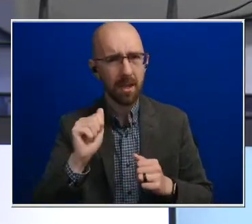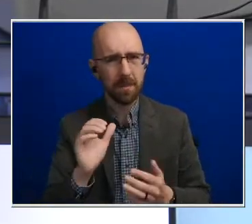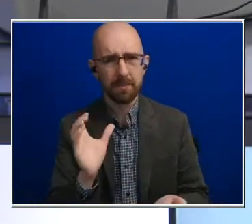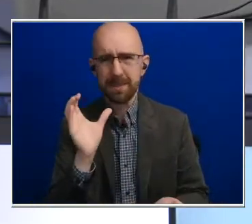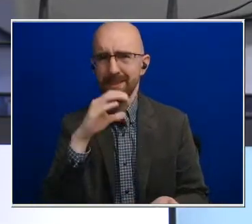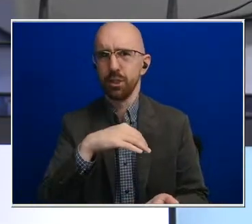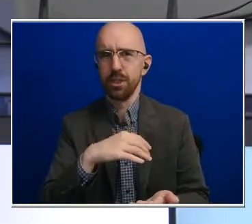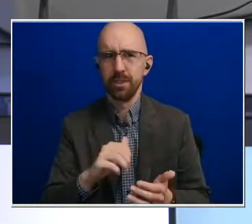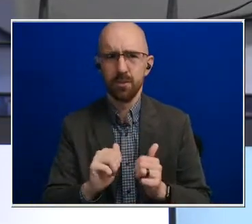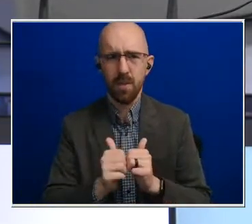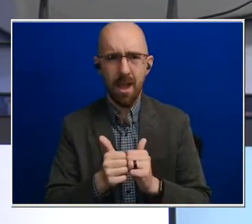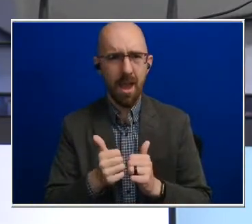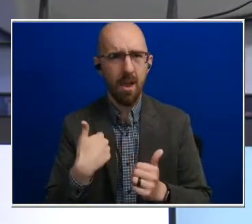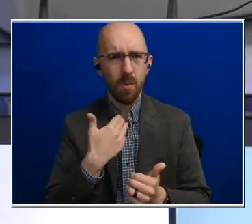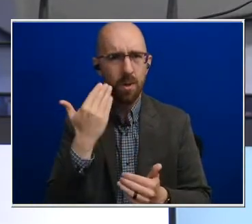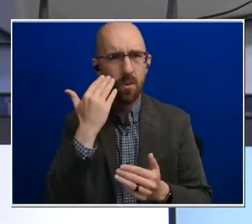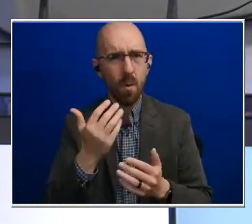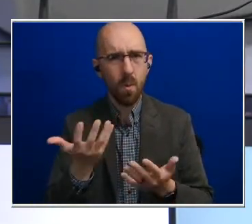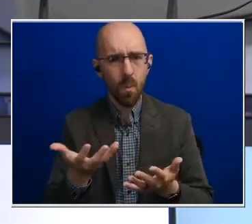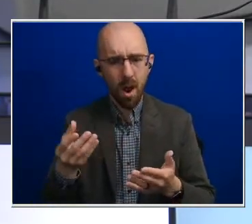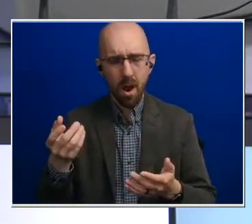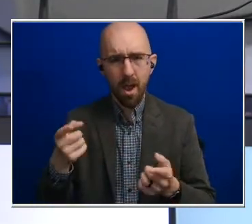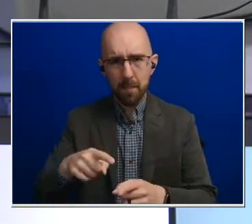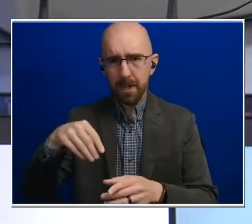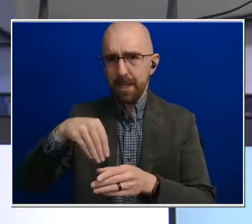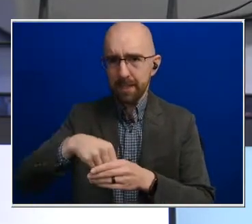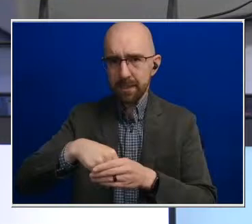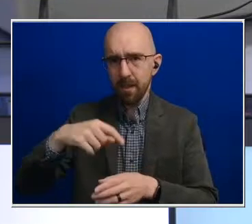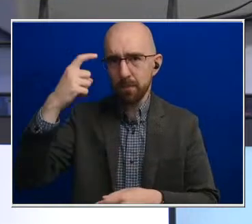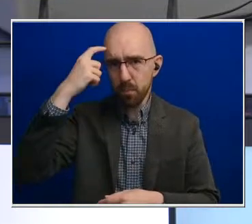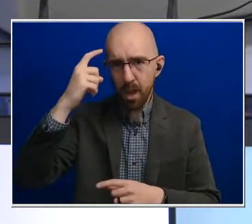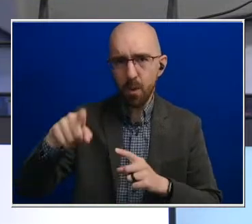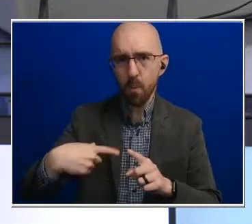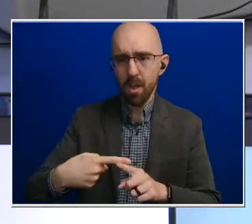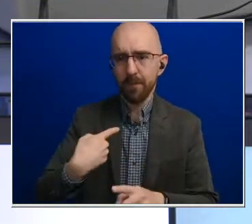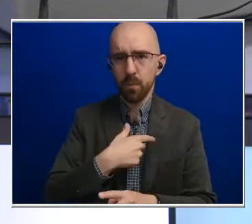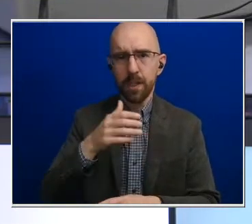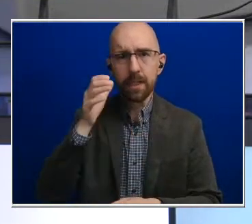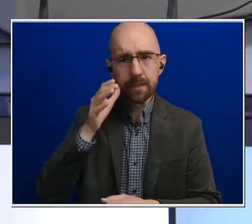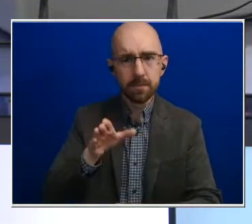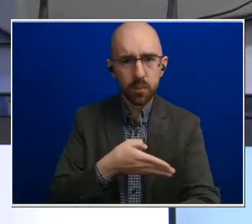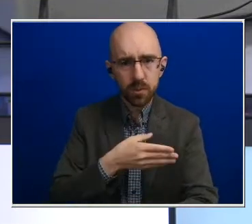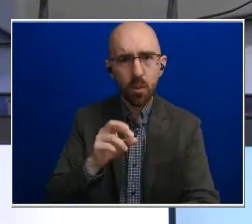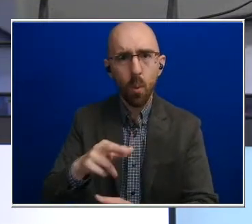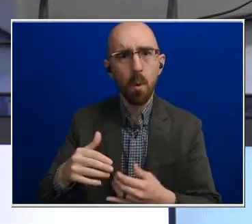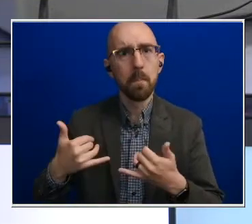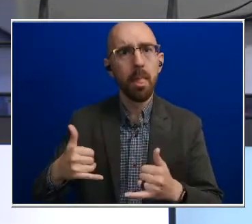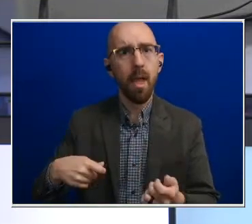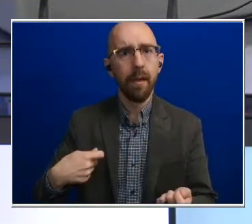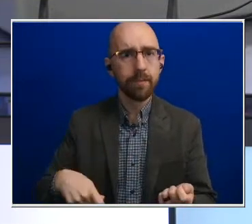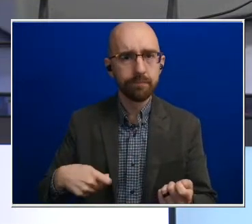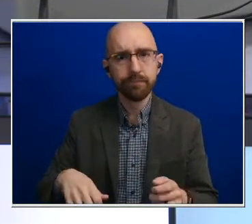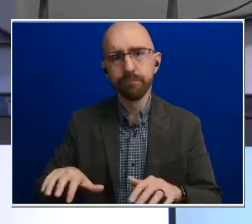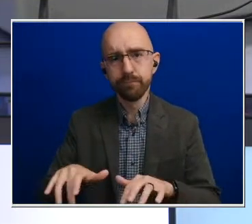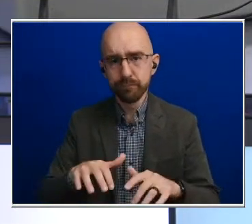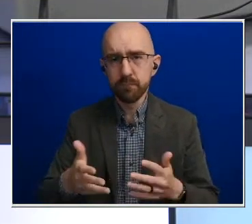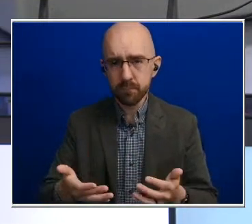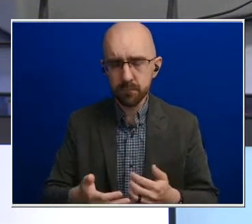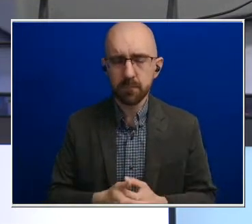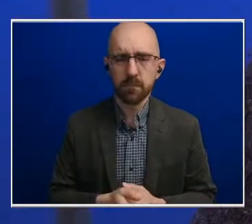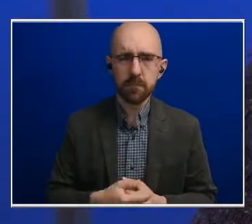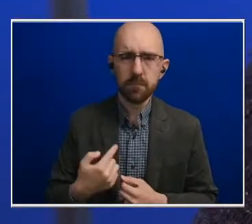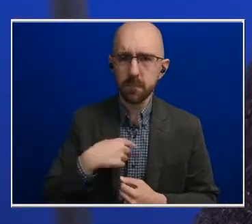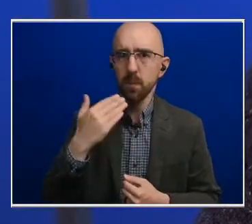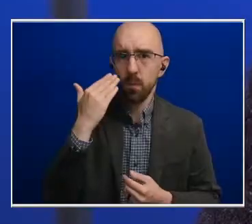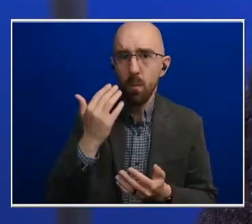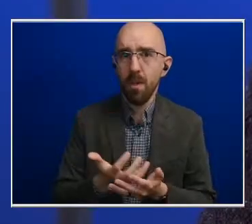about what is happening in the brain when we listen to music or play music? So we know quite a lot about